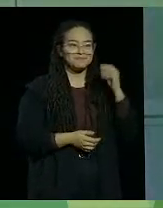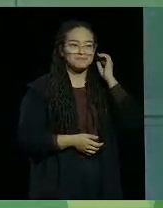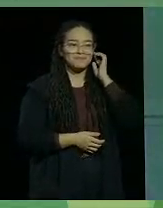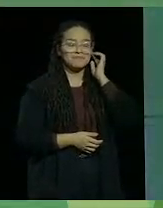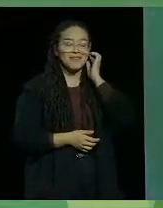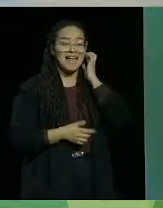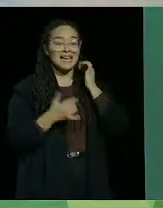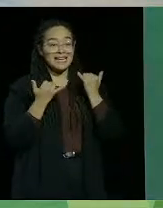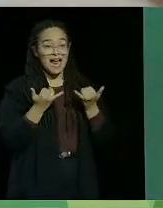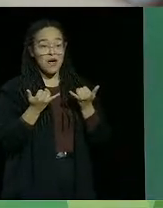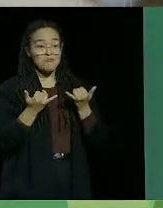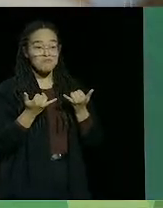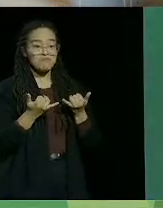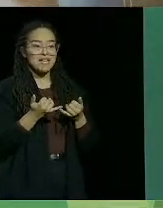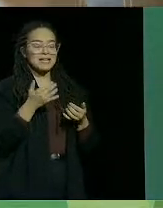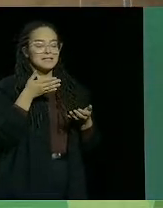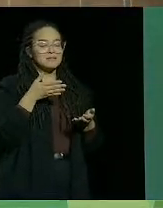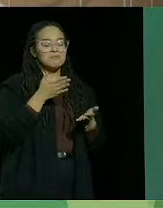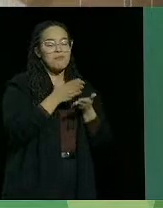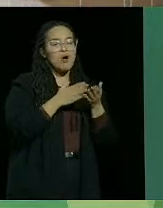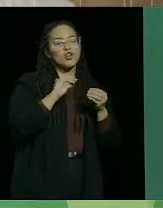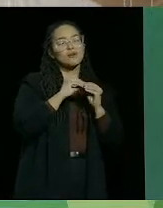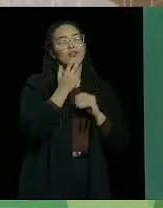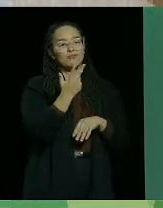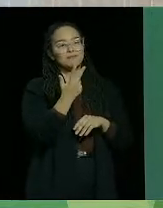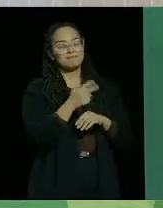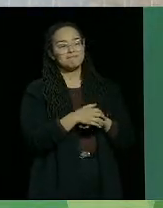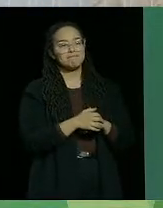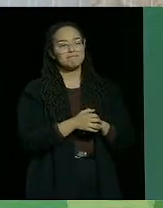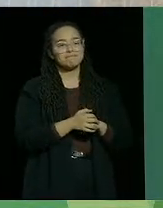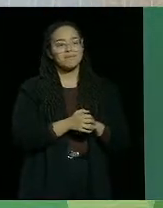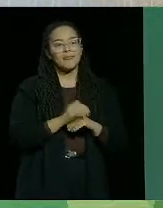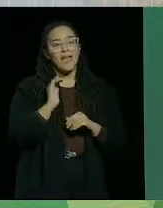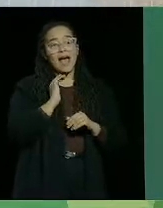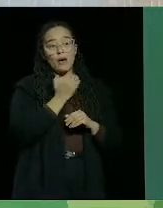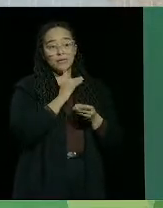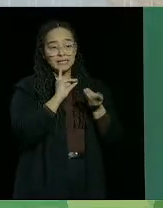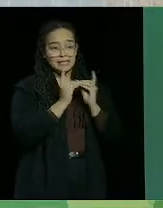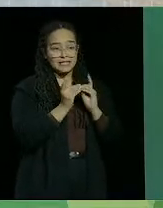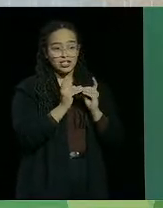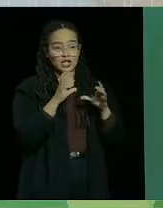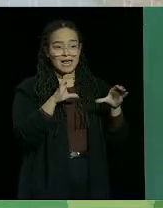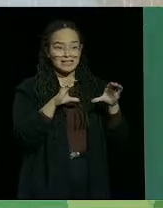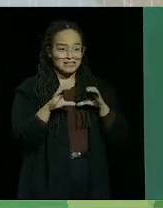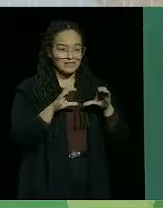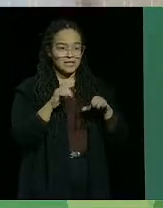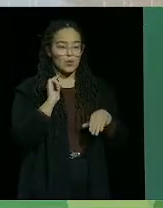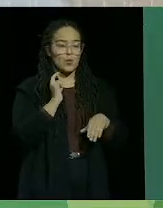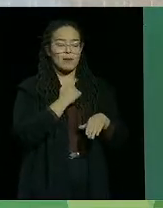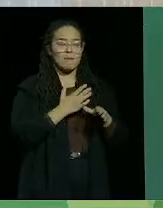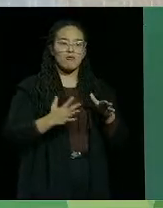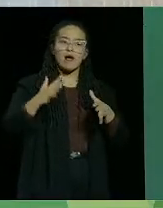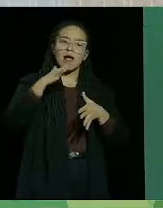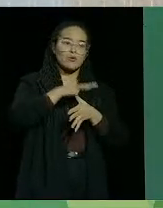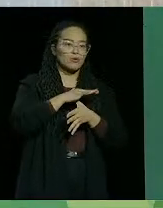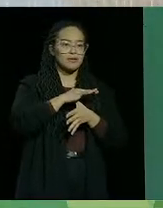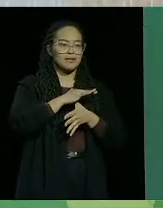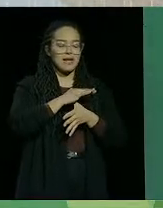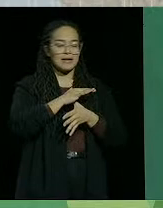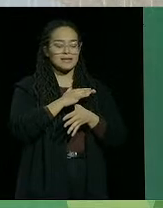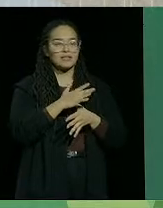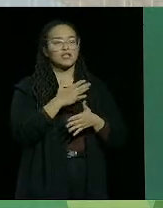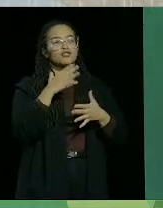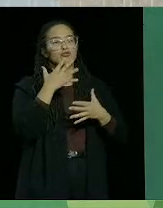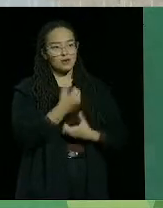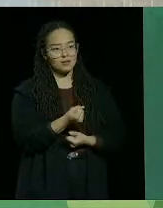And this brings me to aspect number 3. In our digital activities, we prioritize the building